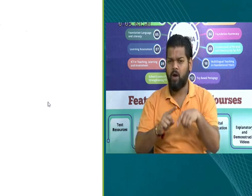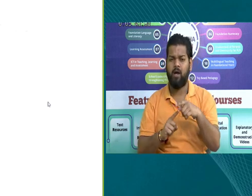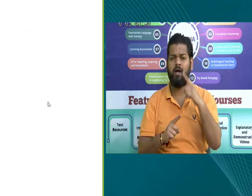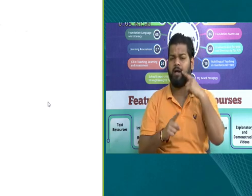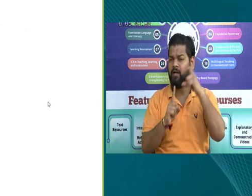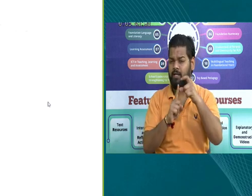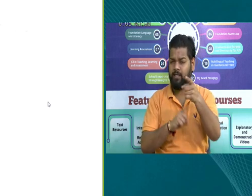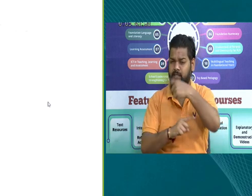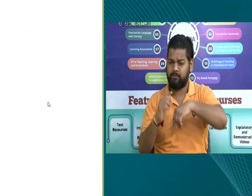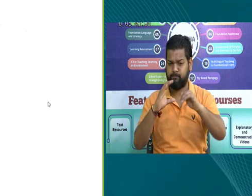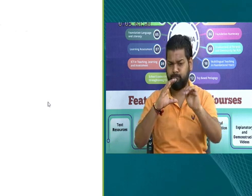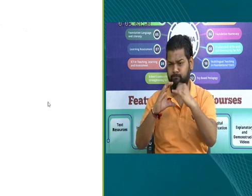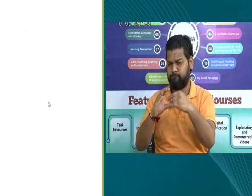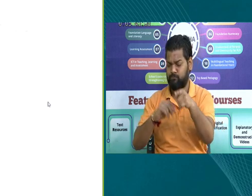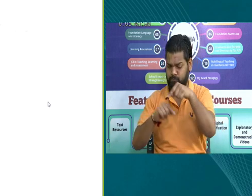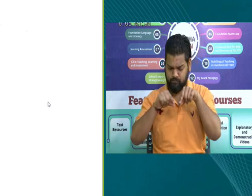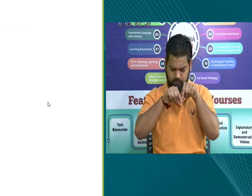hai